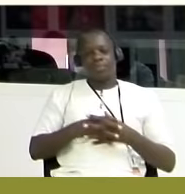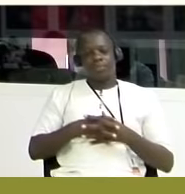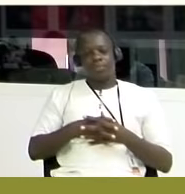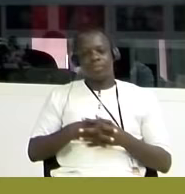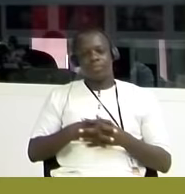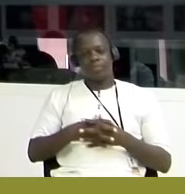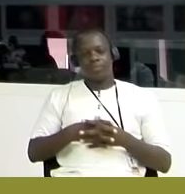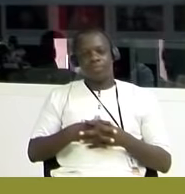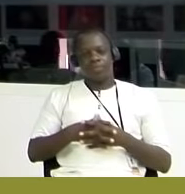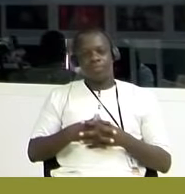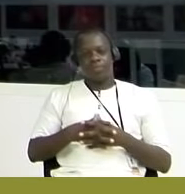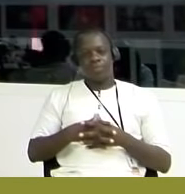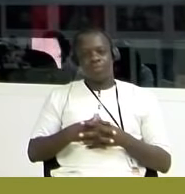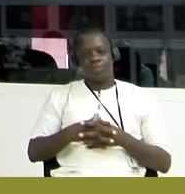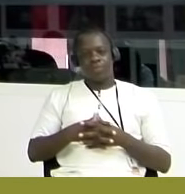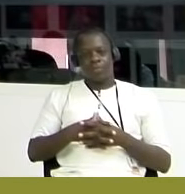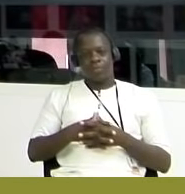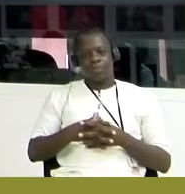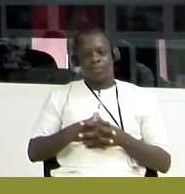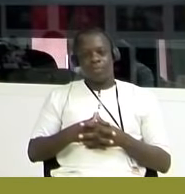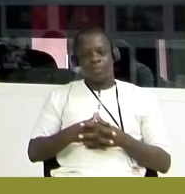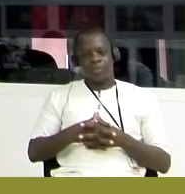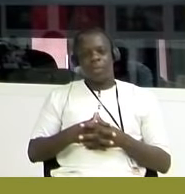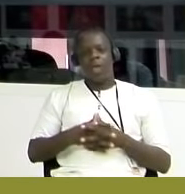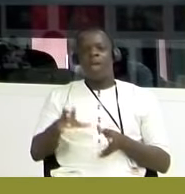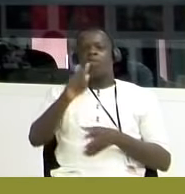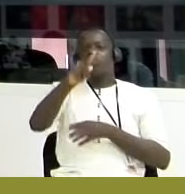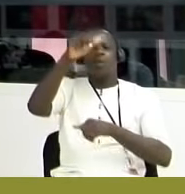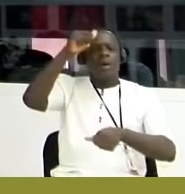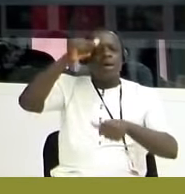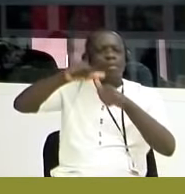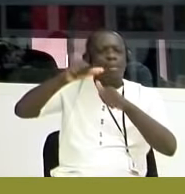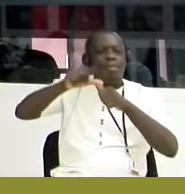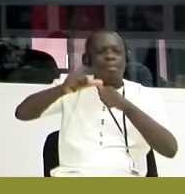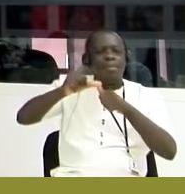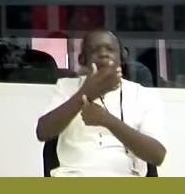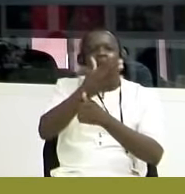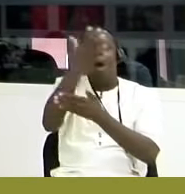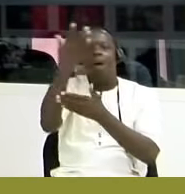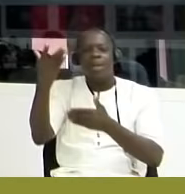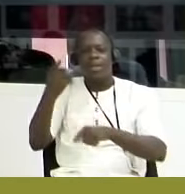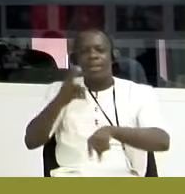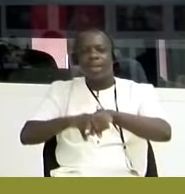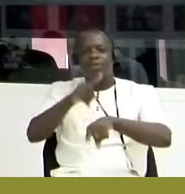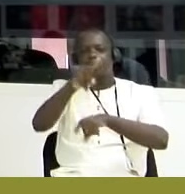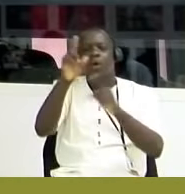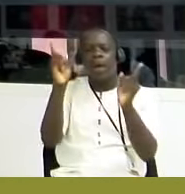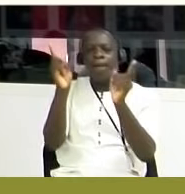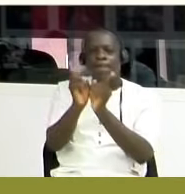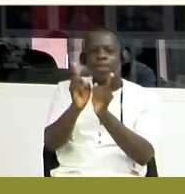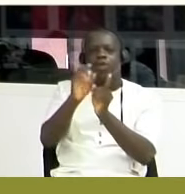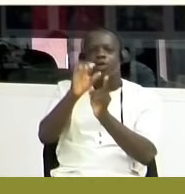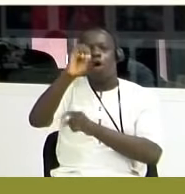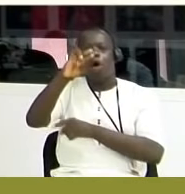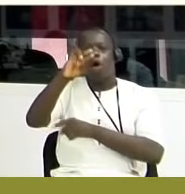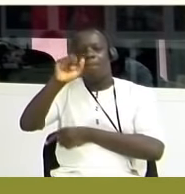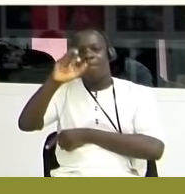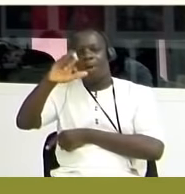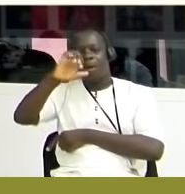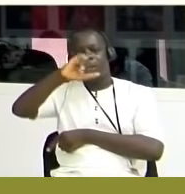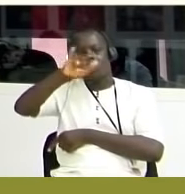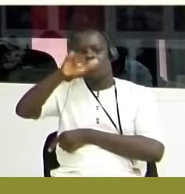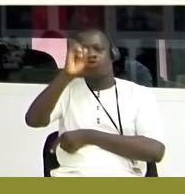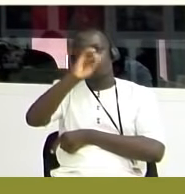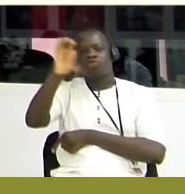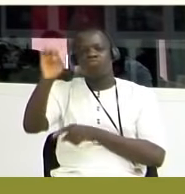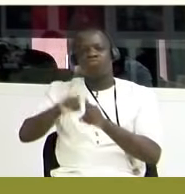Do you recall how many times you met with Mr. Omar Jouf? That was the only time I met with Omar Jouf. Are you sure about